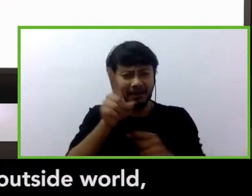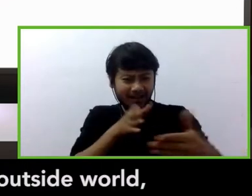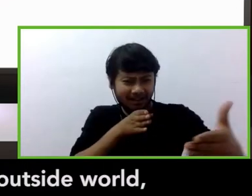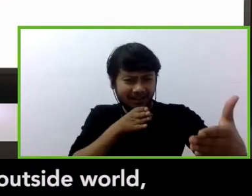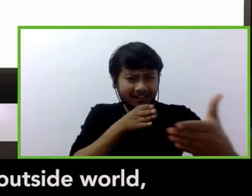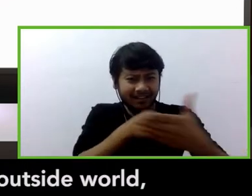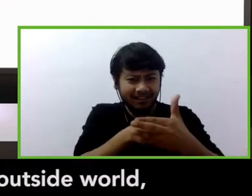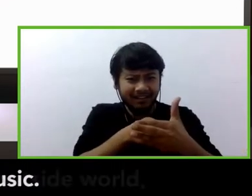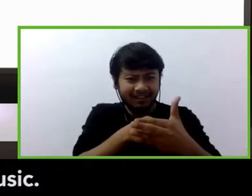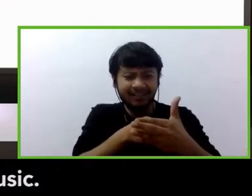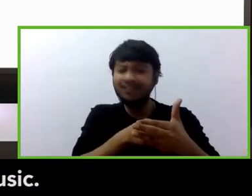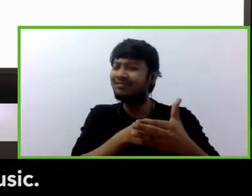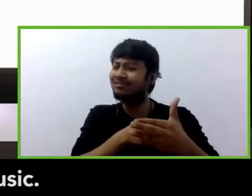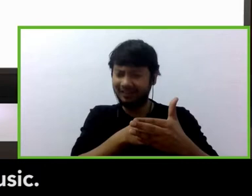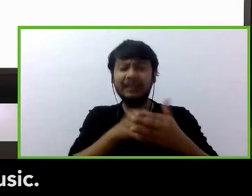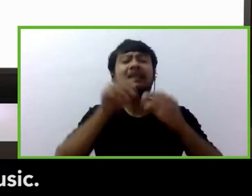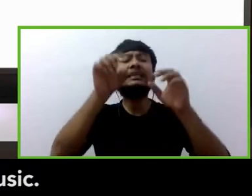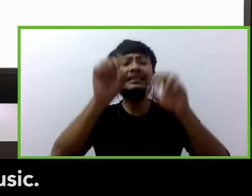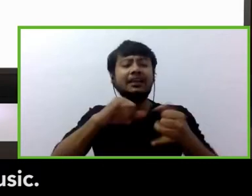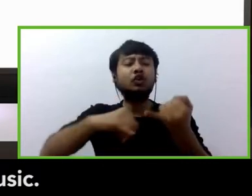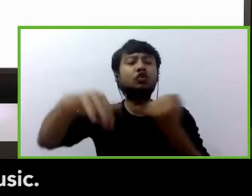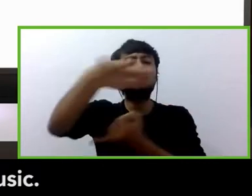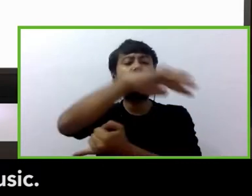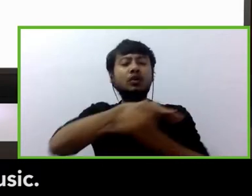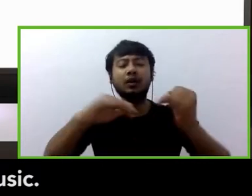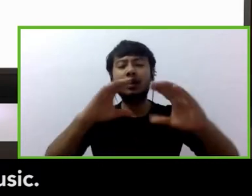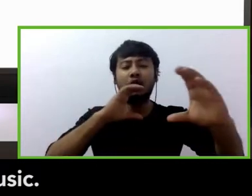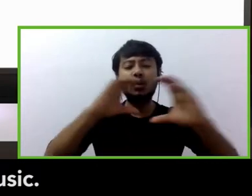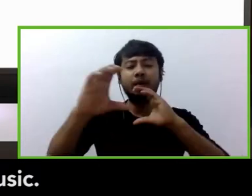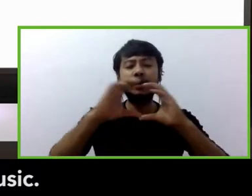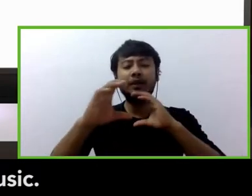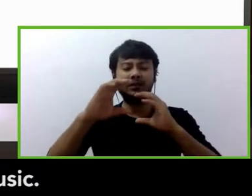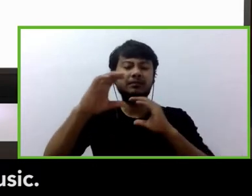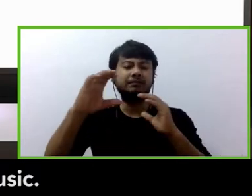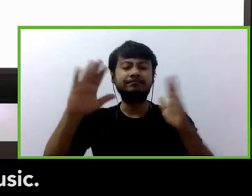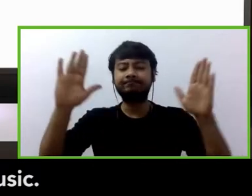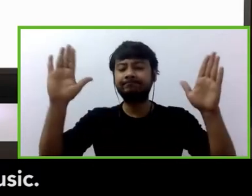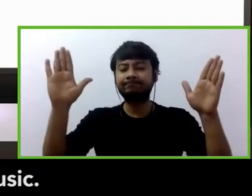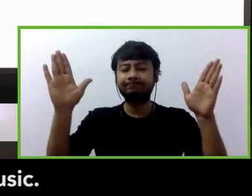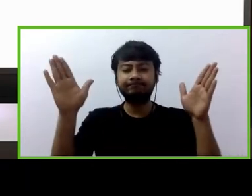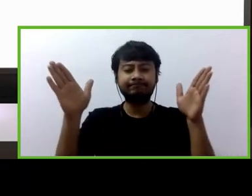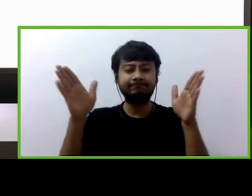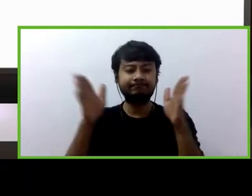the outside world, it has not affected his passion for music.